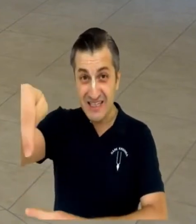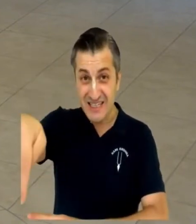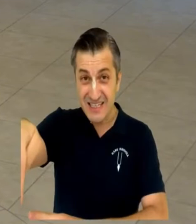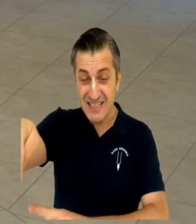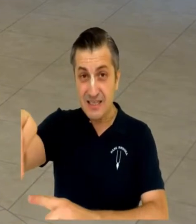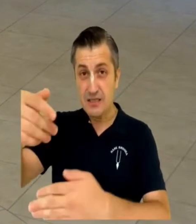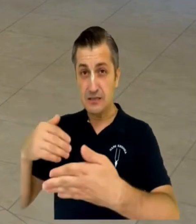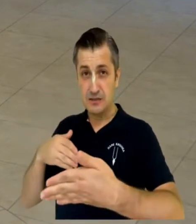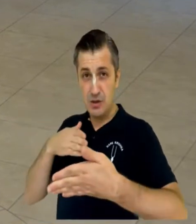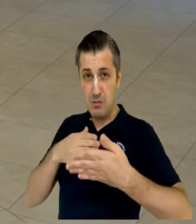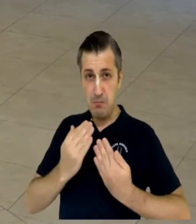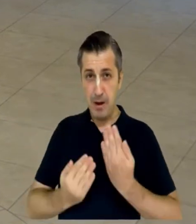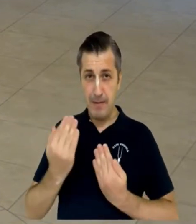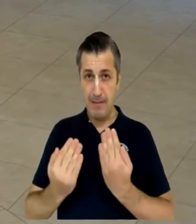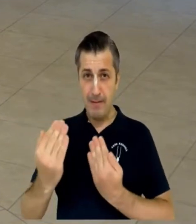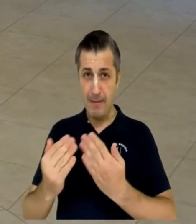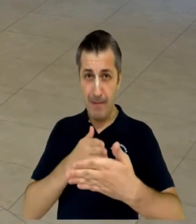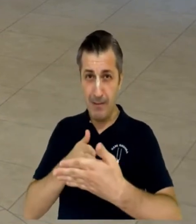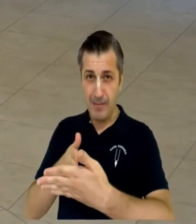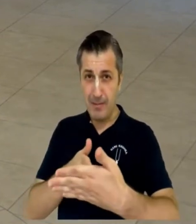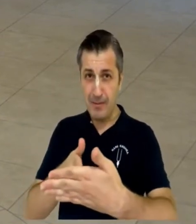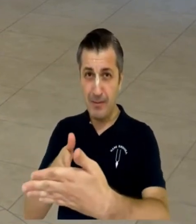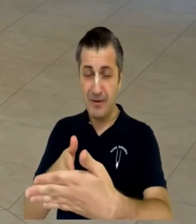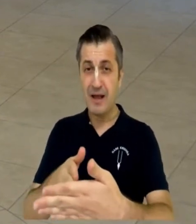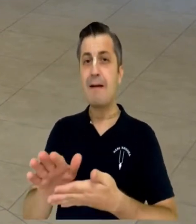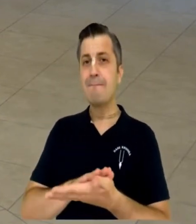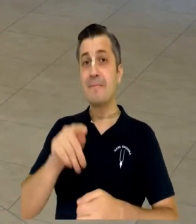for any questions, comments,